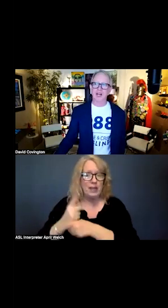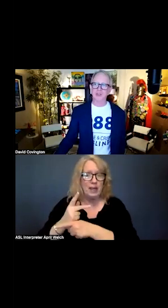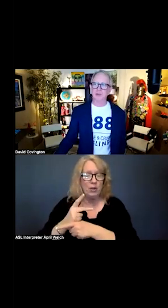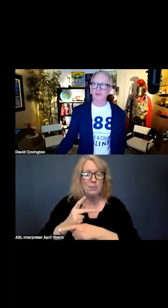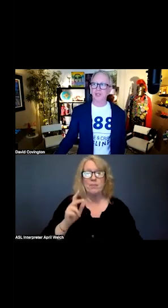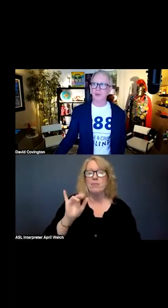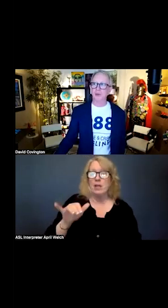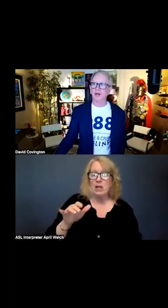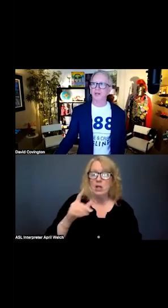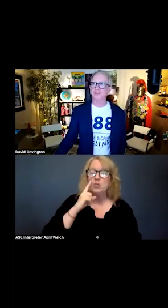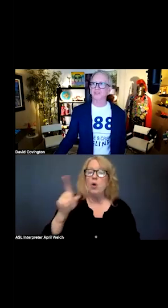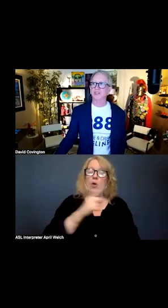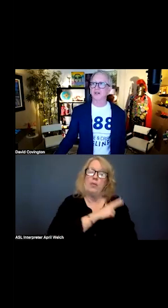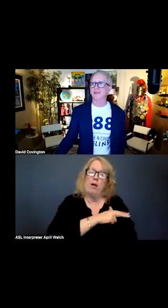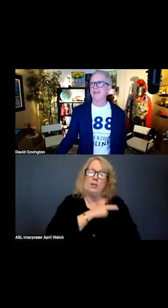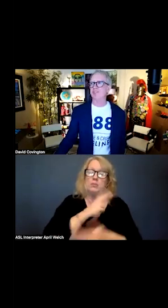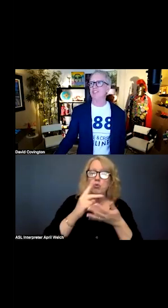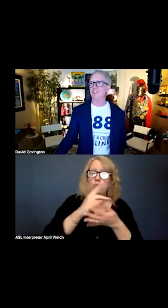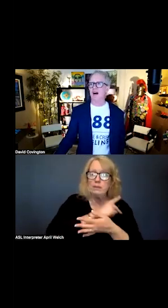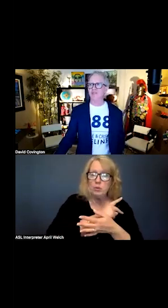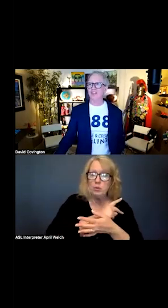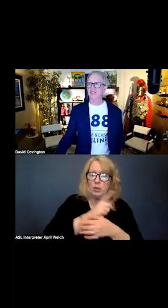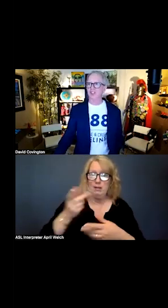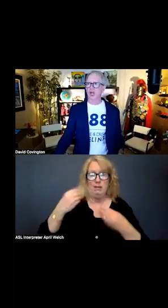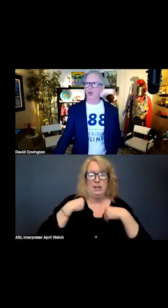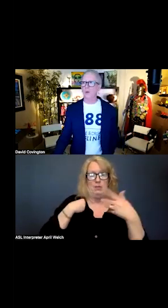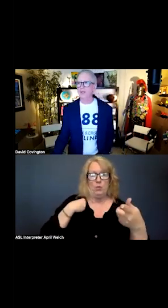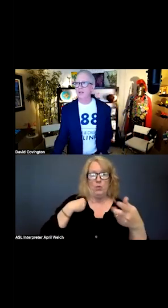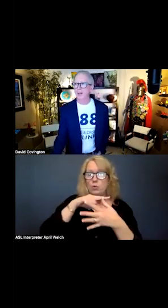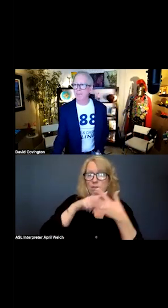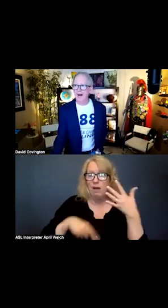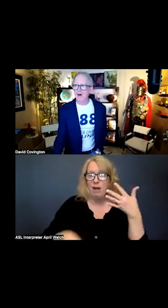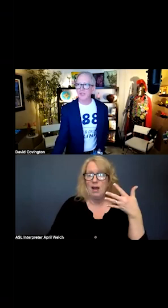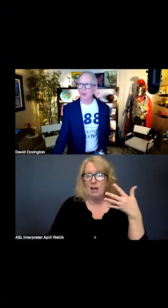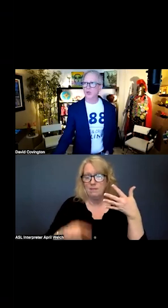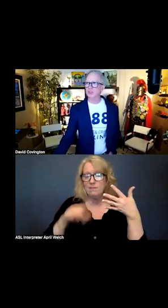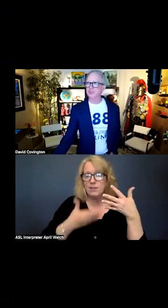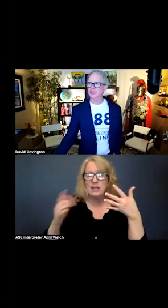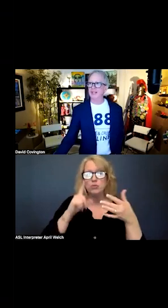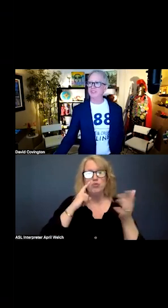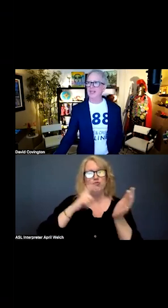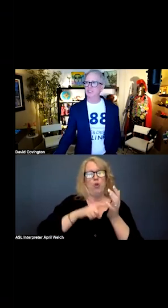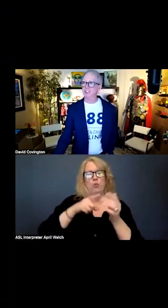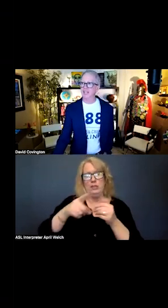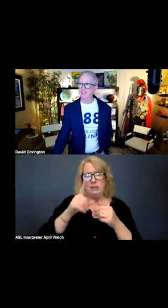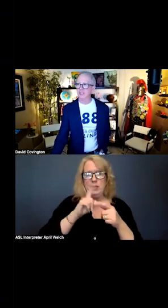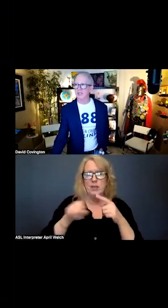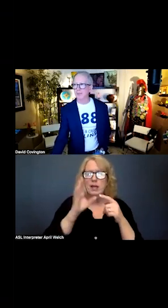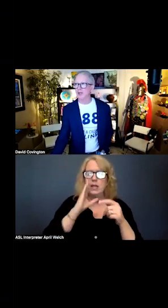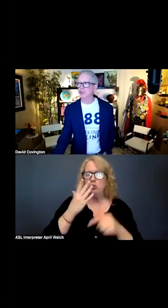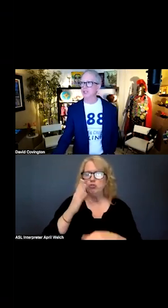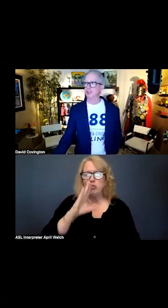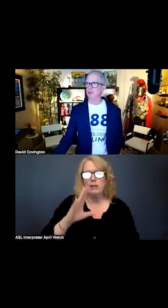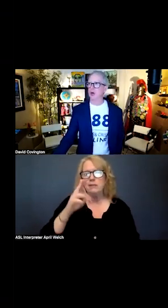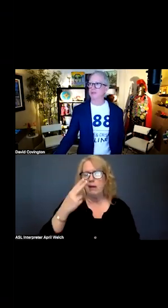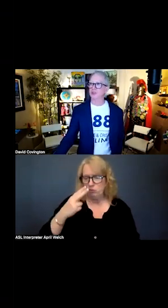Becker's Hospital Review gave us these 5 things to know about the order, which directs HHS, Labor,